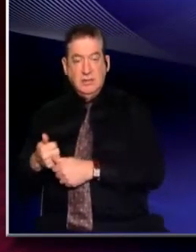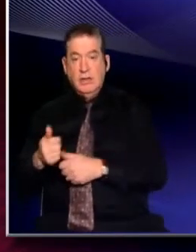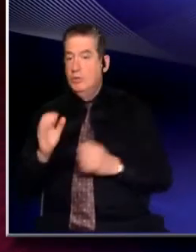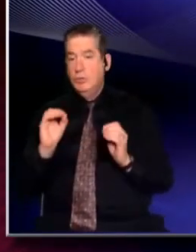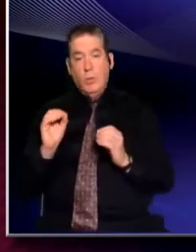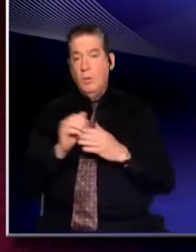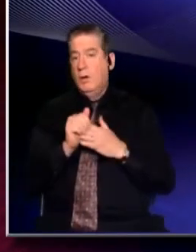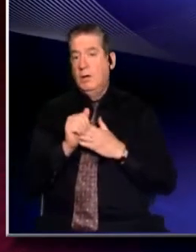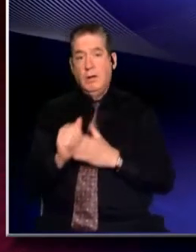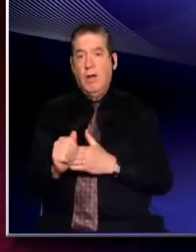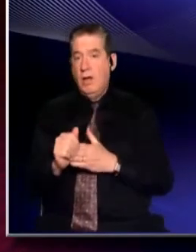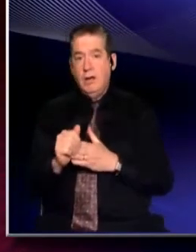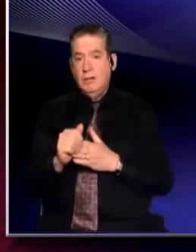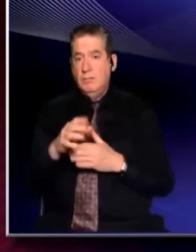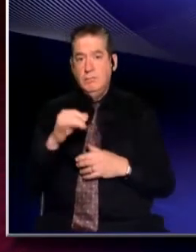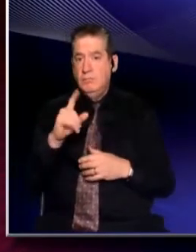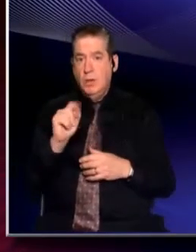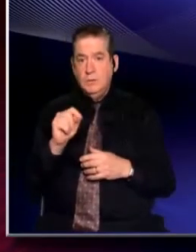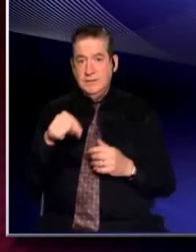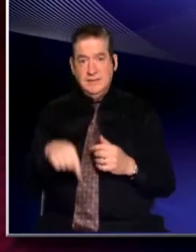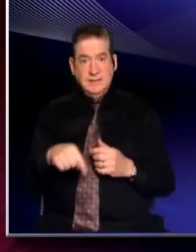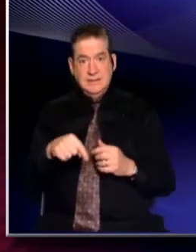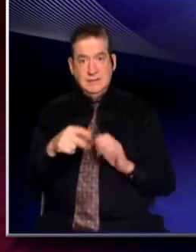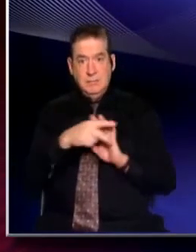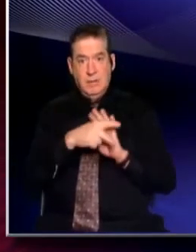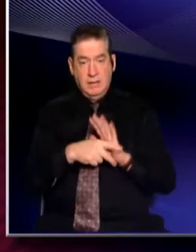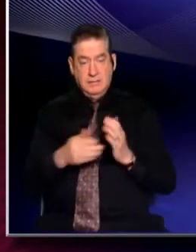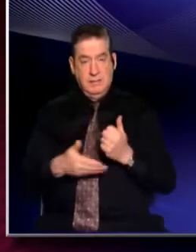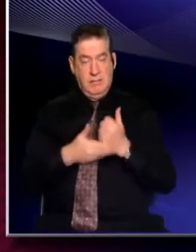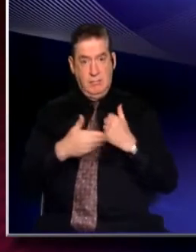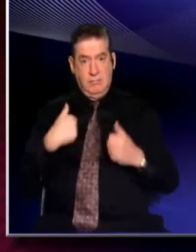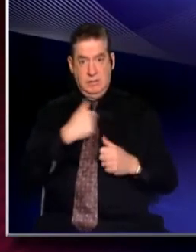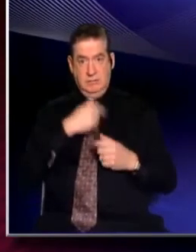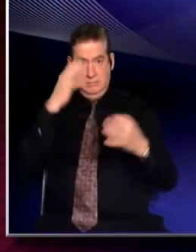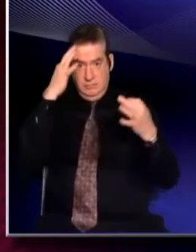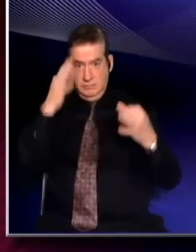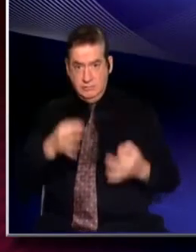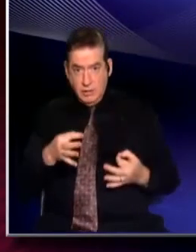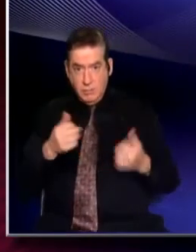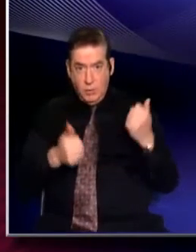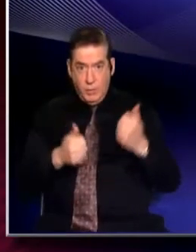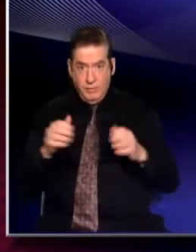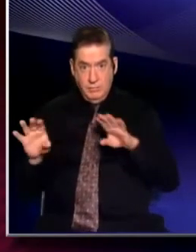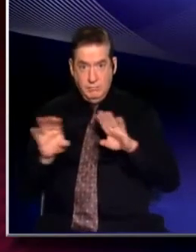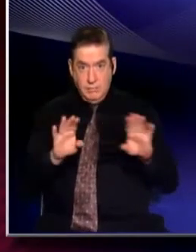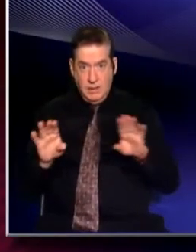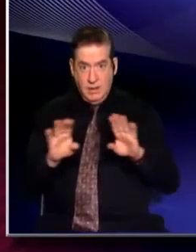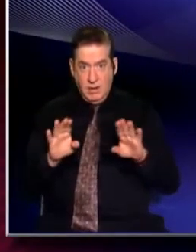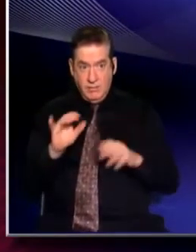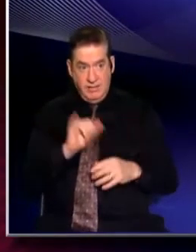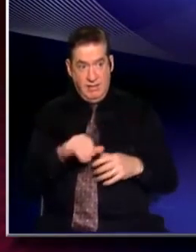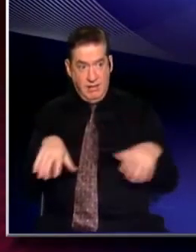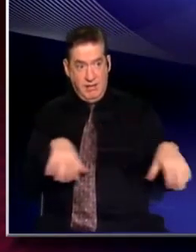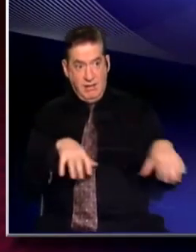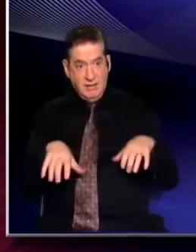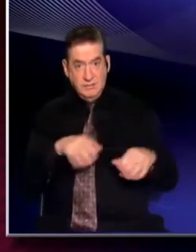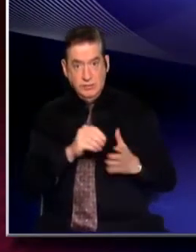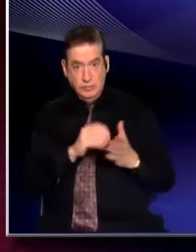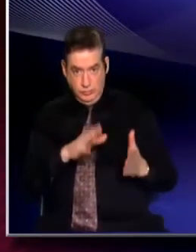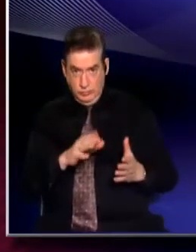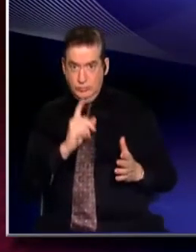this policy to help us determine whether or not the behavior or the acts of the student would